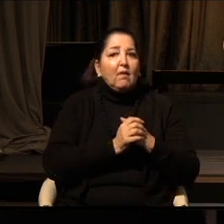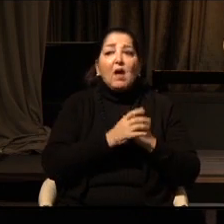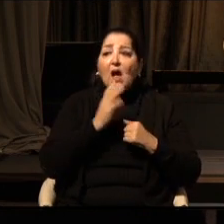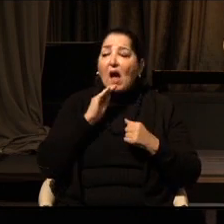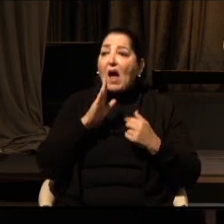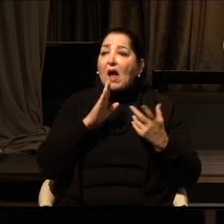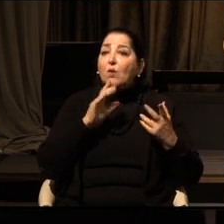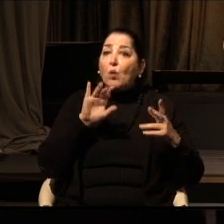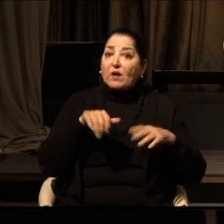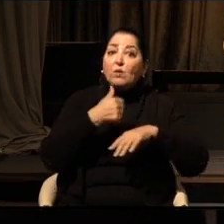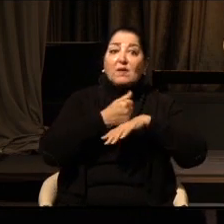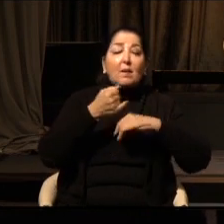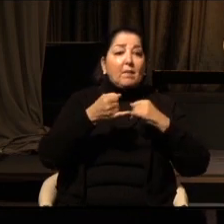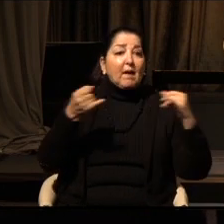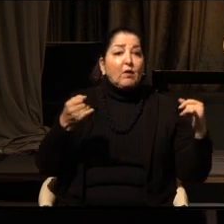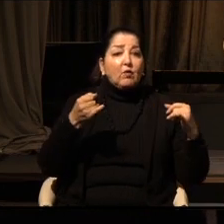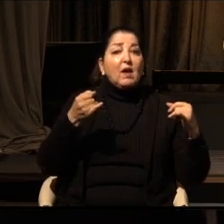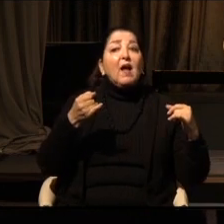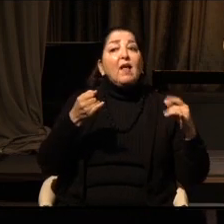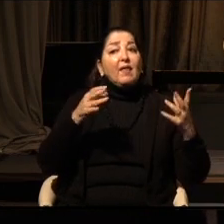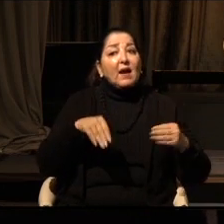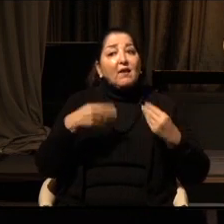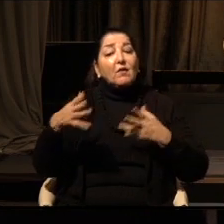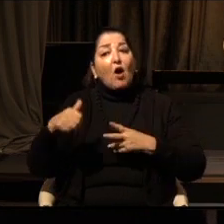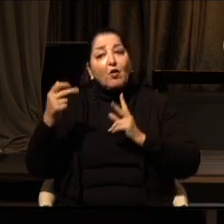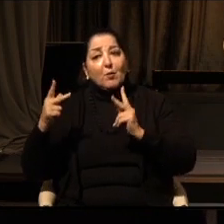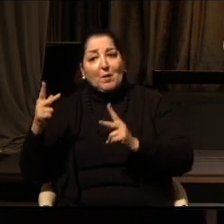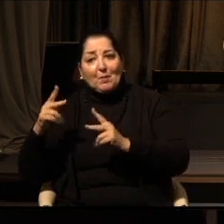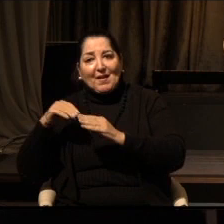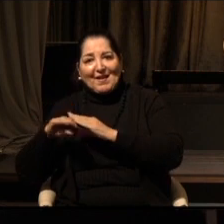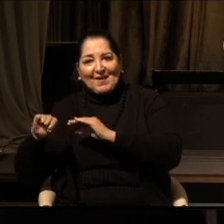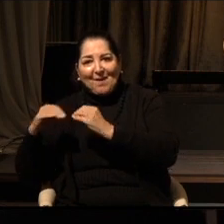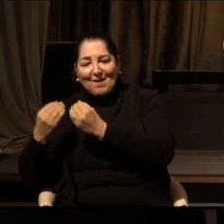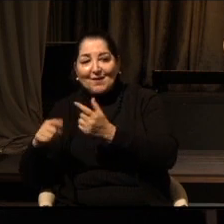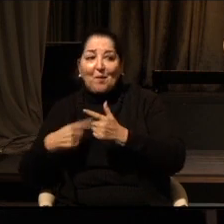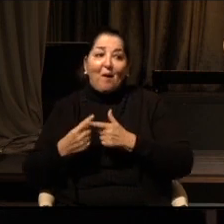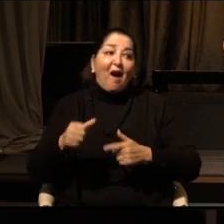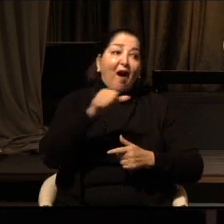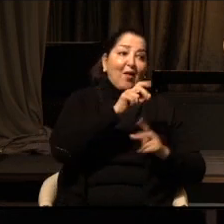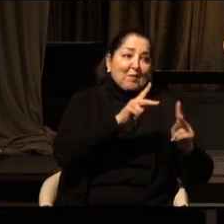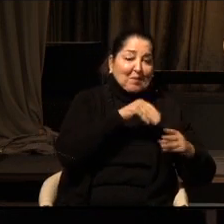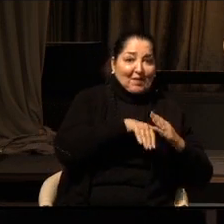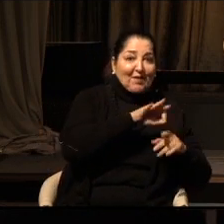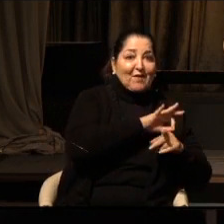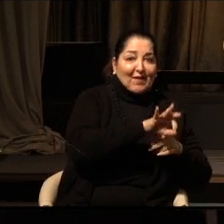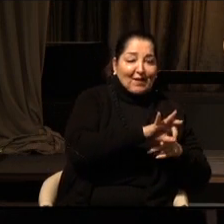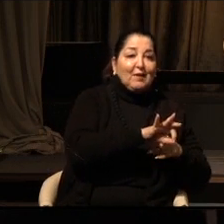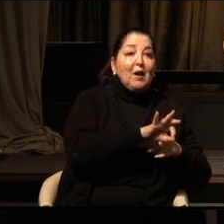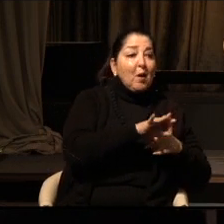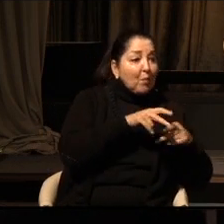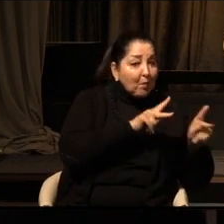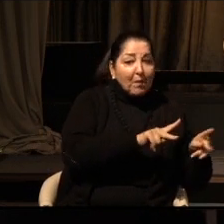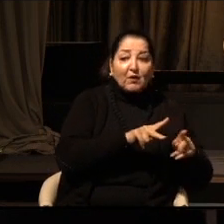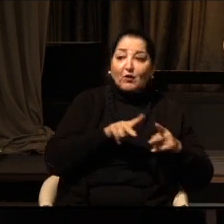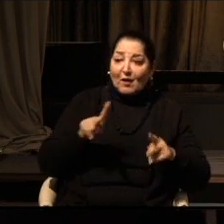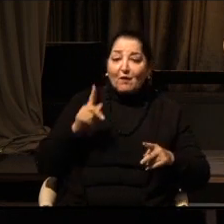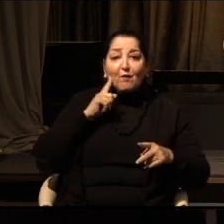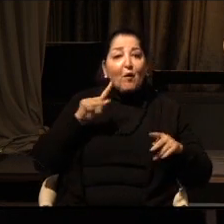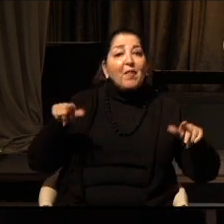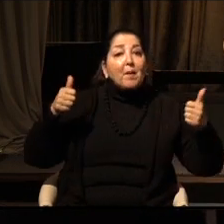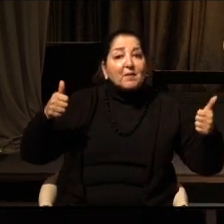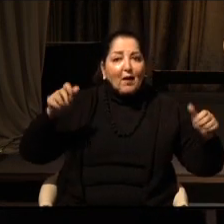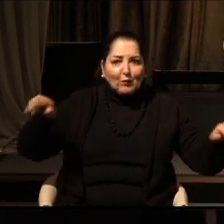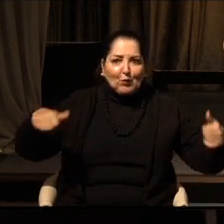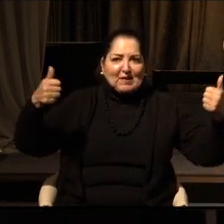you give others within your organization or within the field permission to set those boundaries for